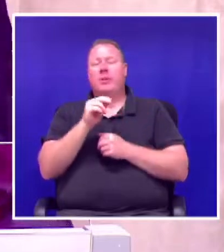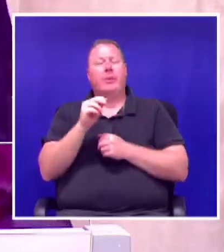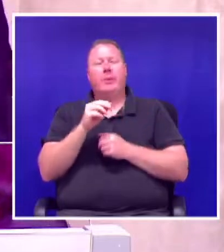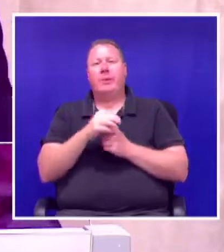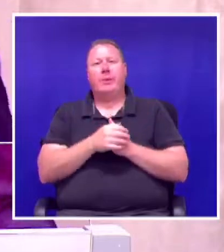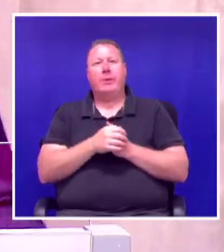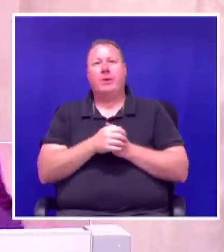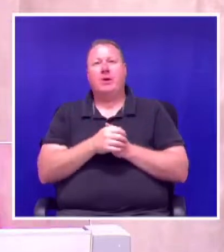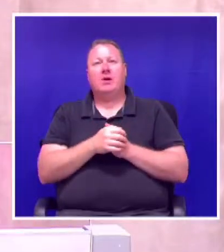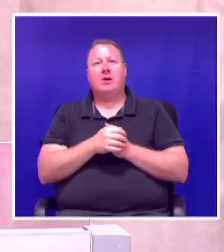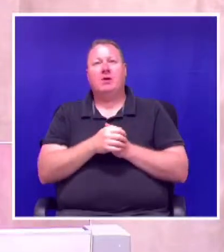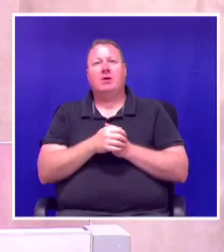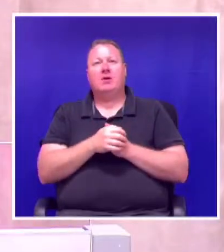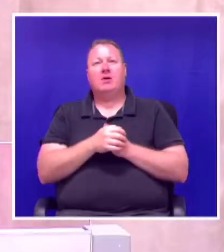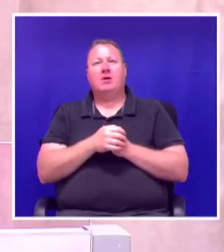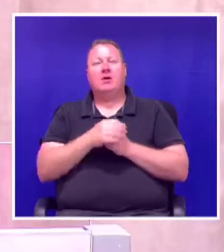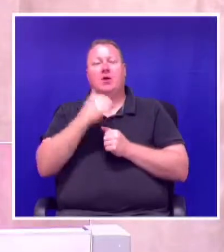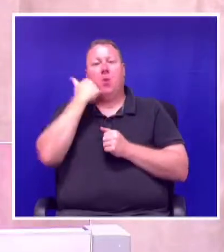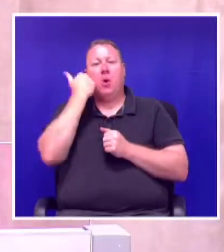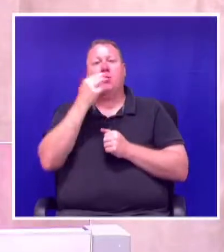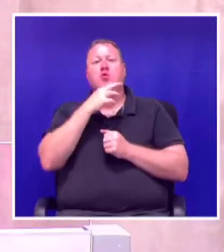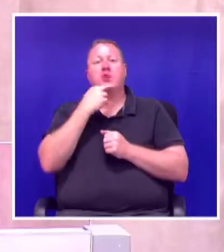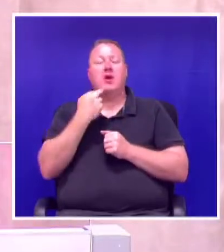shops. We want real